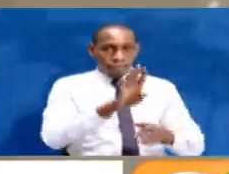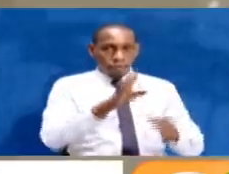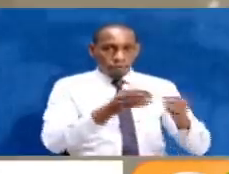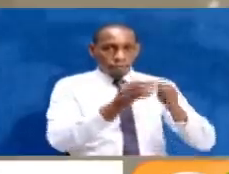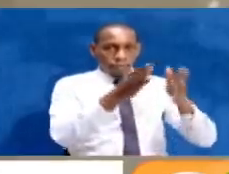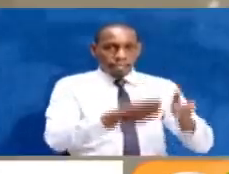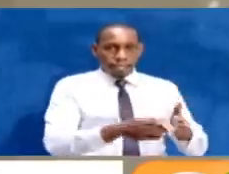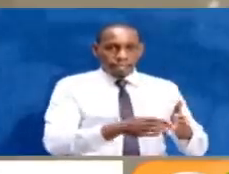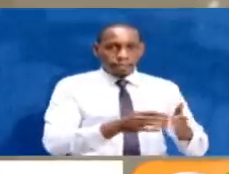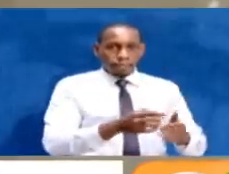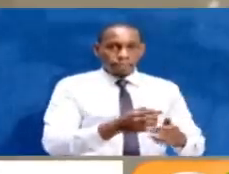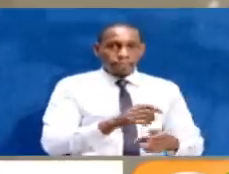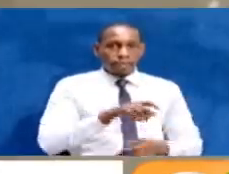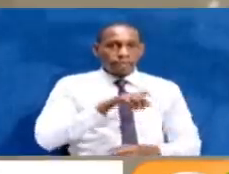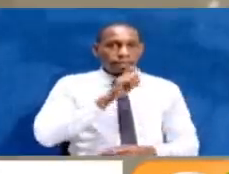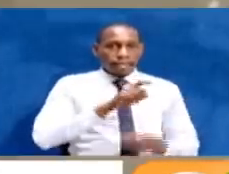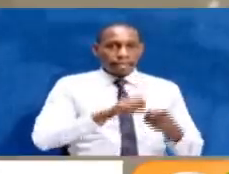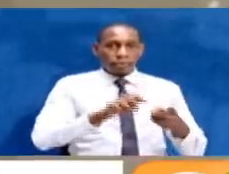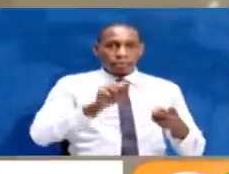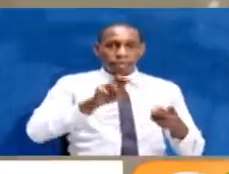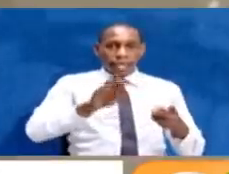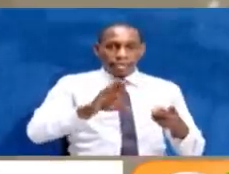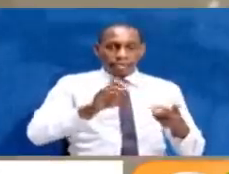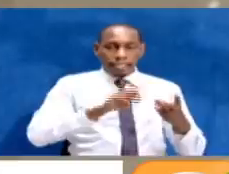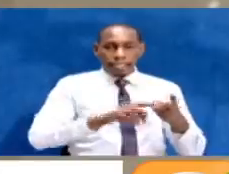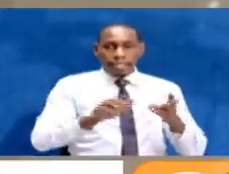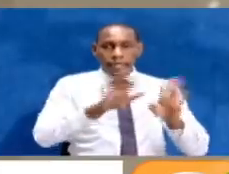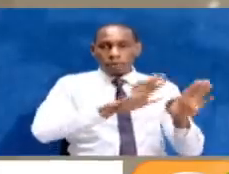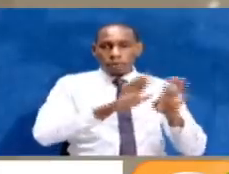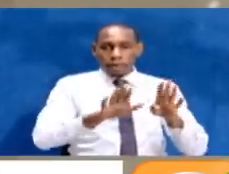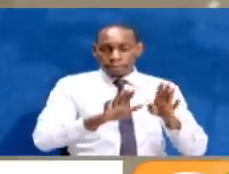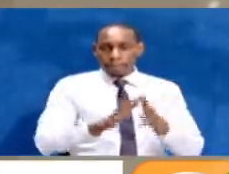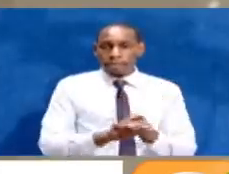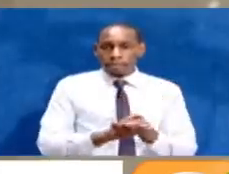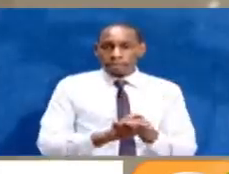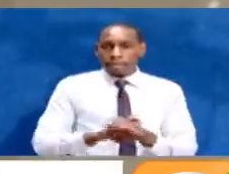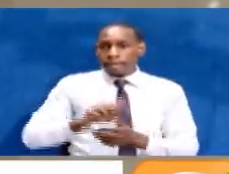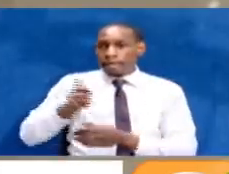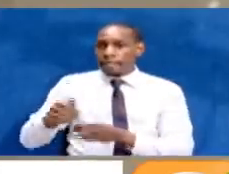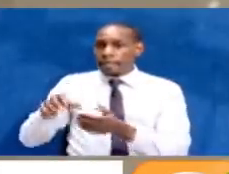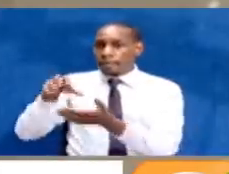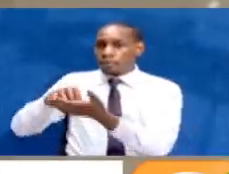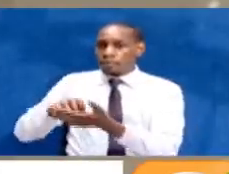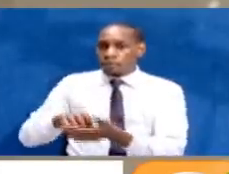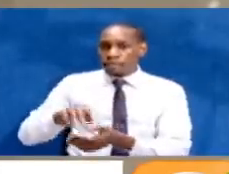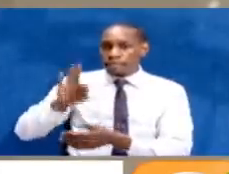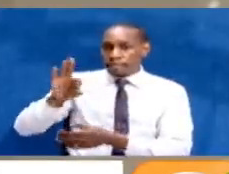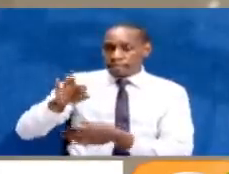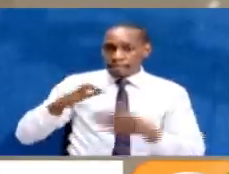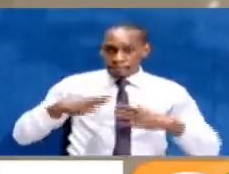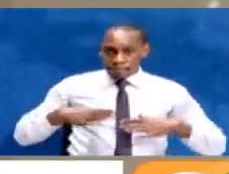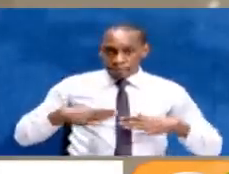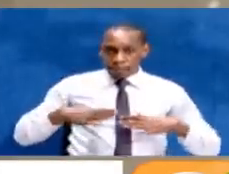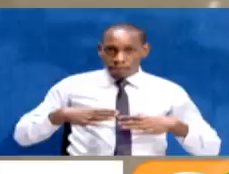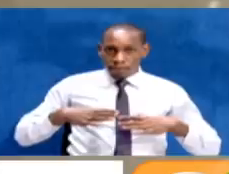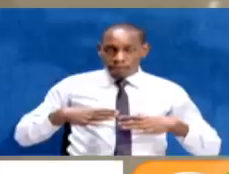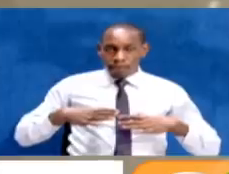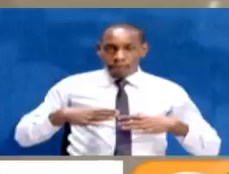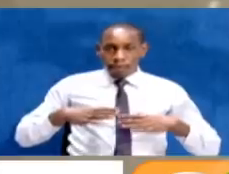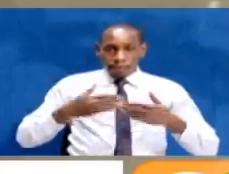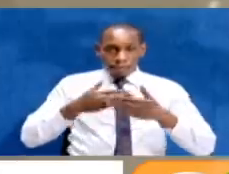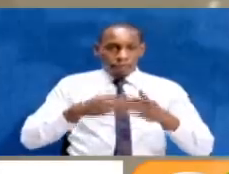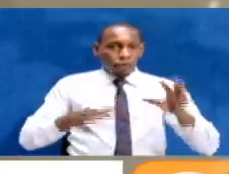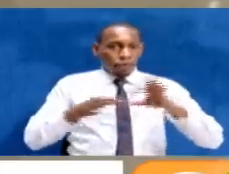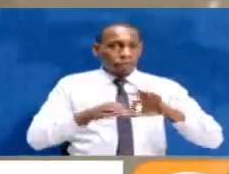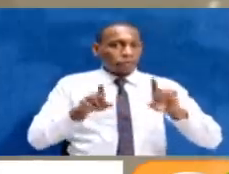leaders, that is KANU's, ANC's, Ford Kenya's, and Wipers. And on the other hand, three of those guys were in